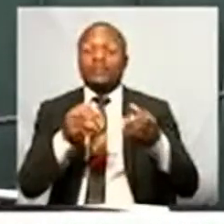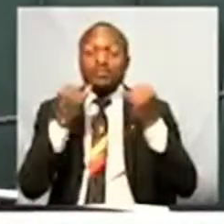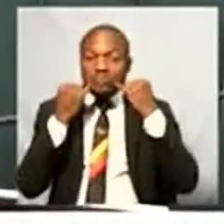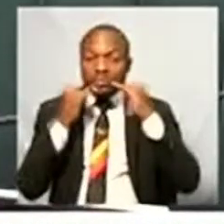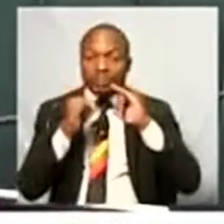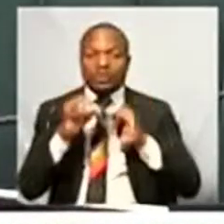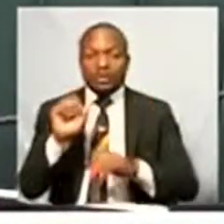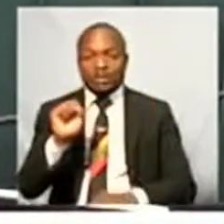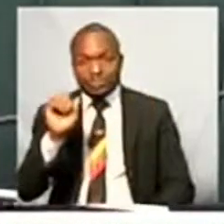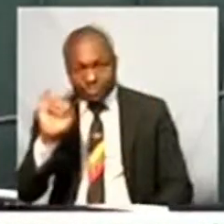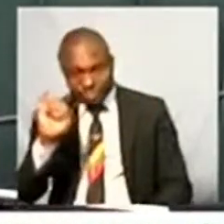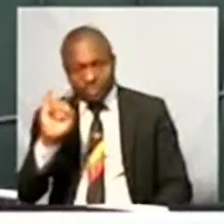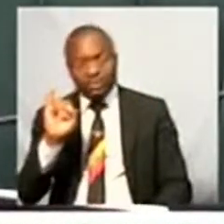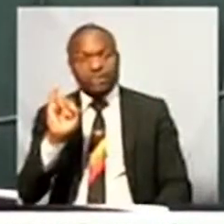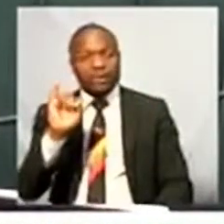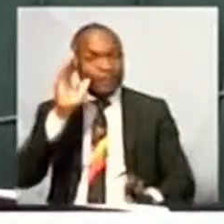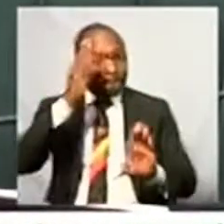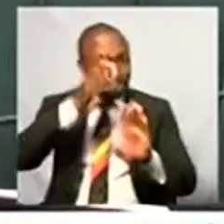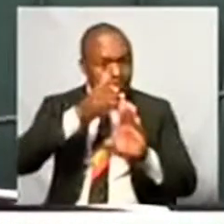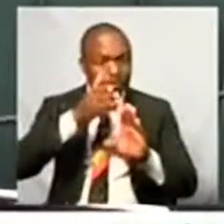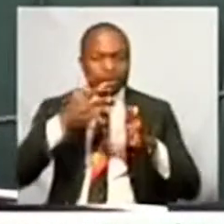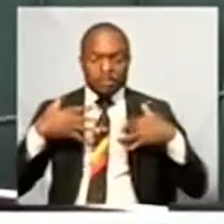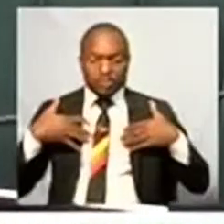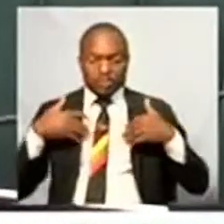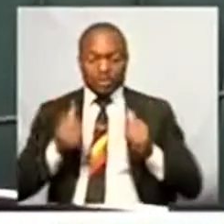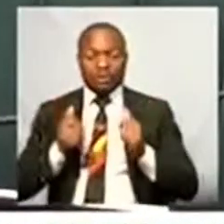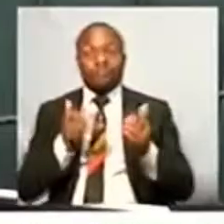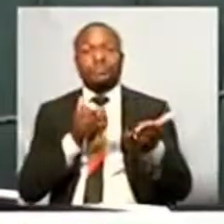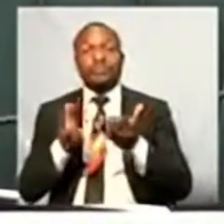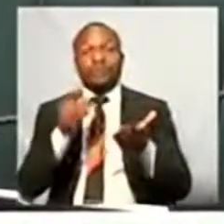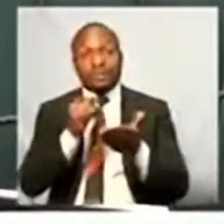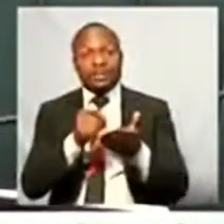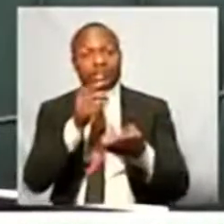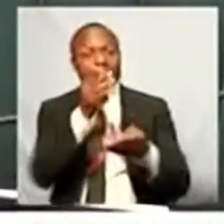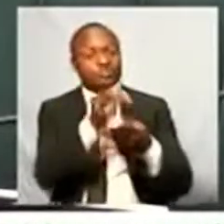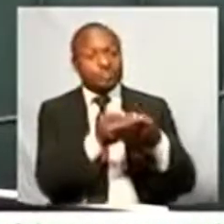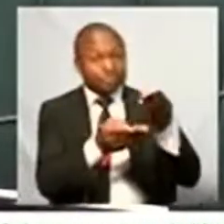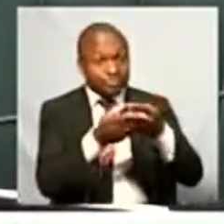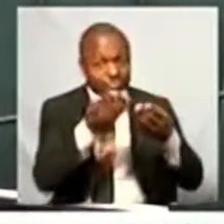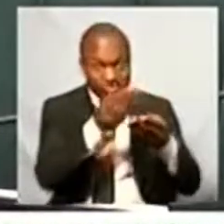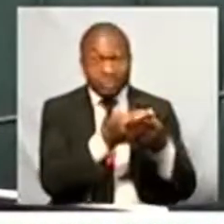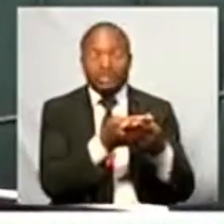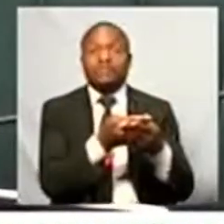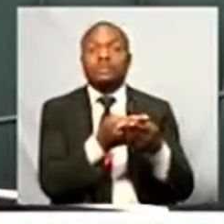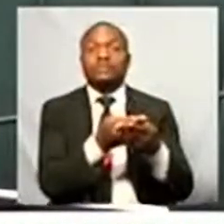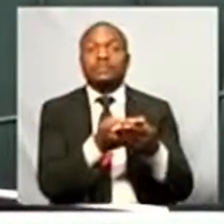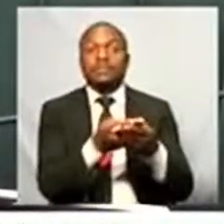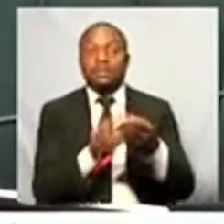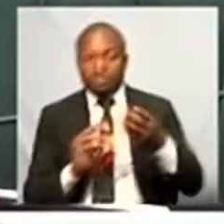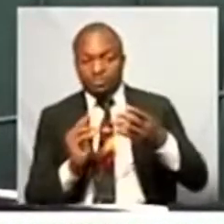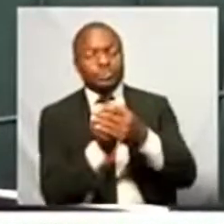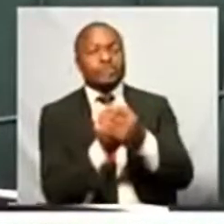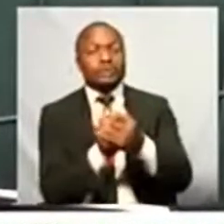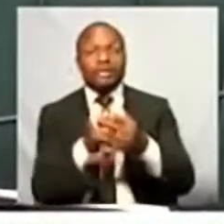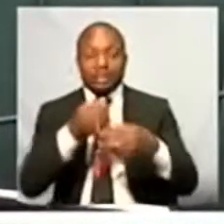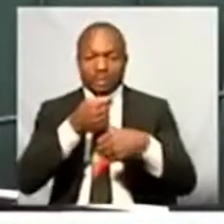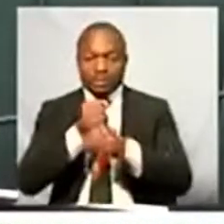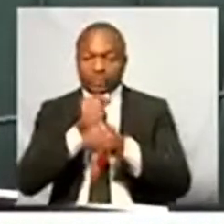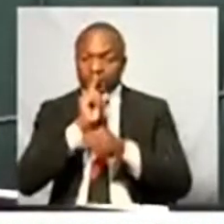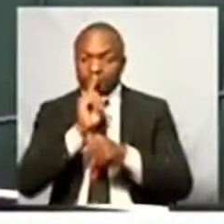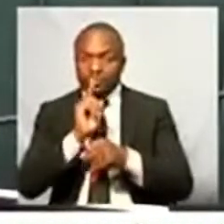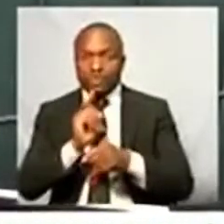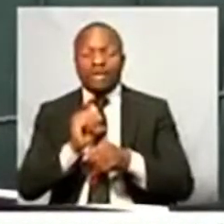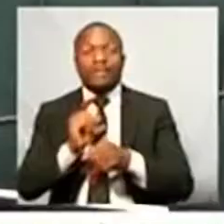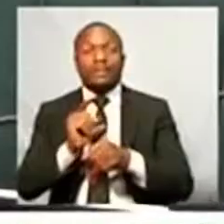the SI related to health services. These contributions are currently being incorporated to ensure that